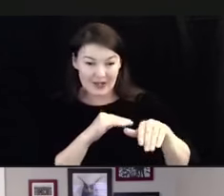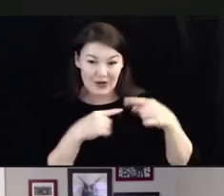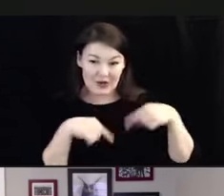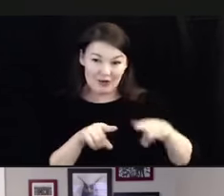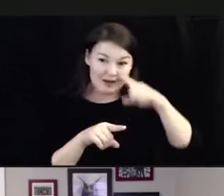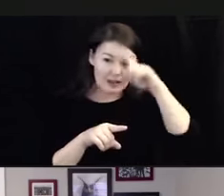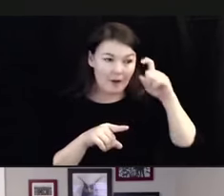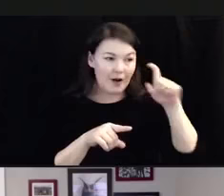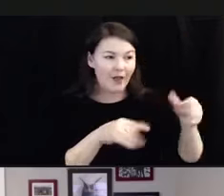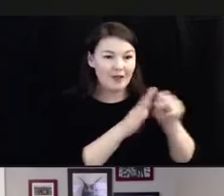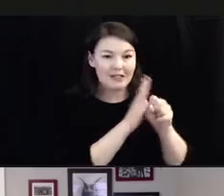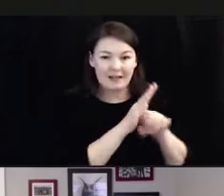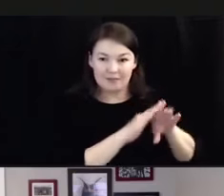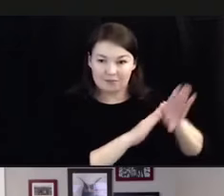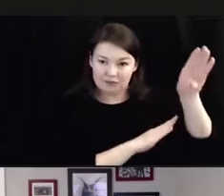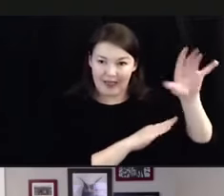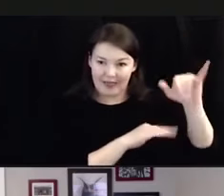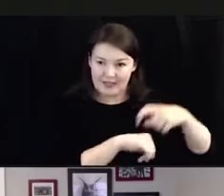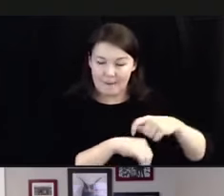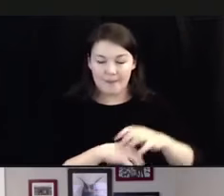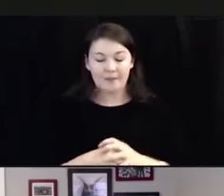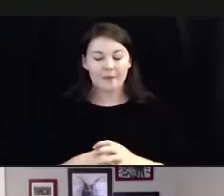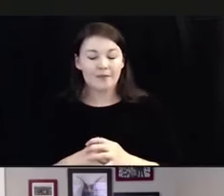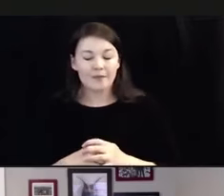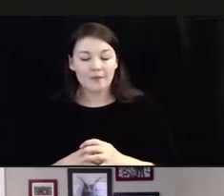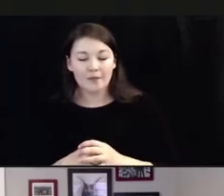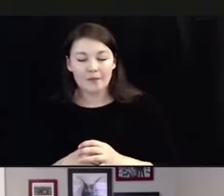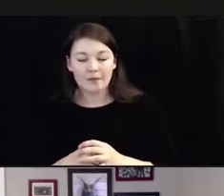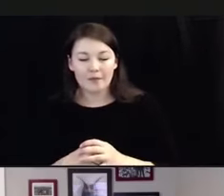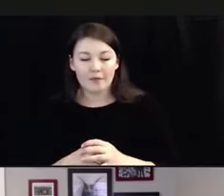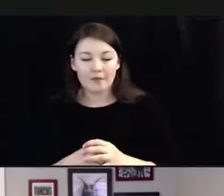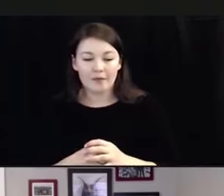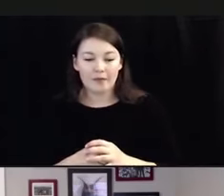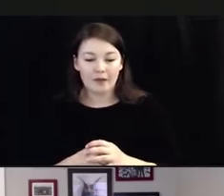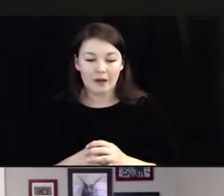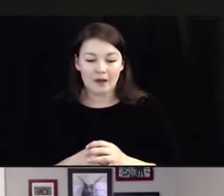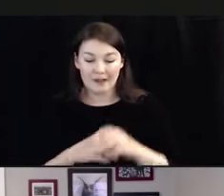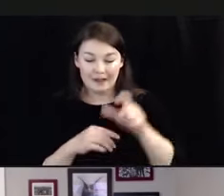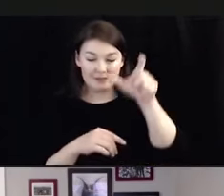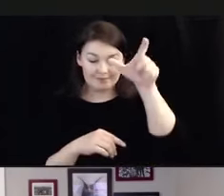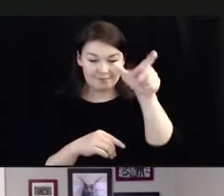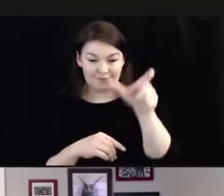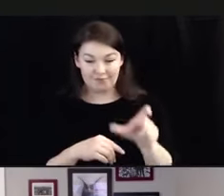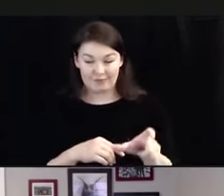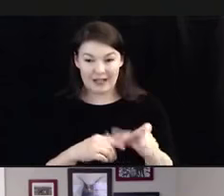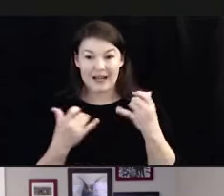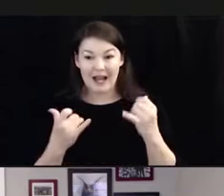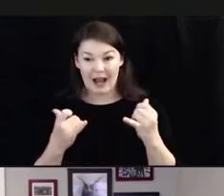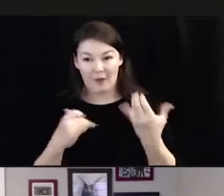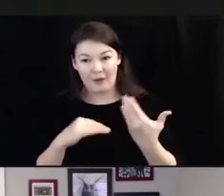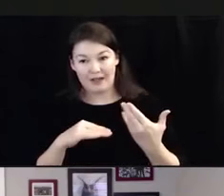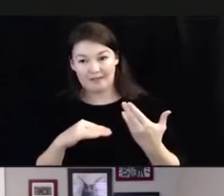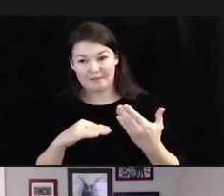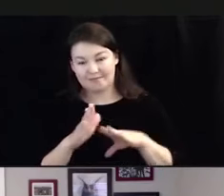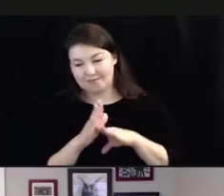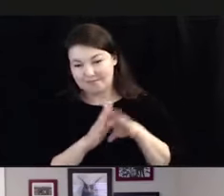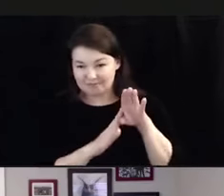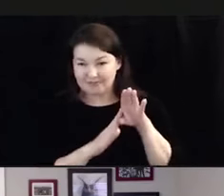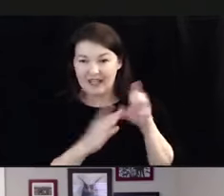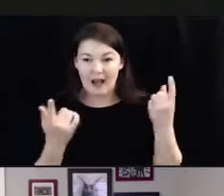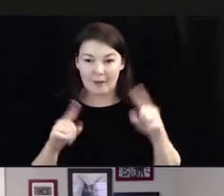down. The Upper Midwest and the Rocky Mountain region and the Southwest are now increasing. So this hits